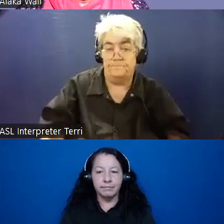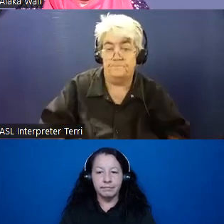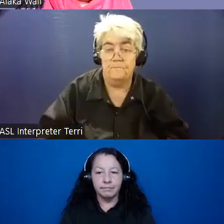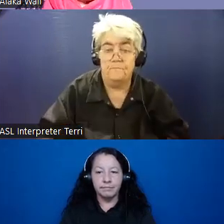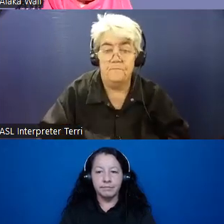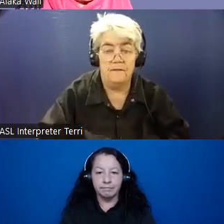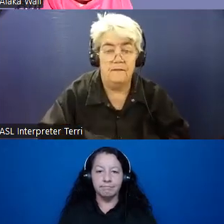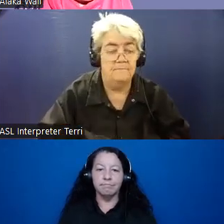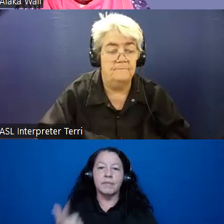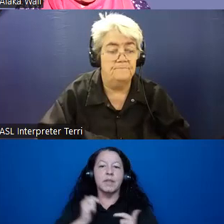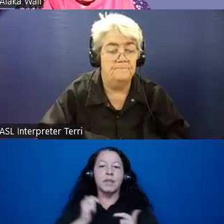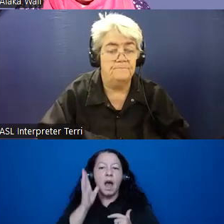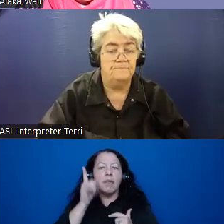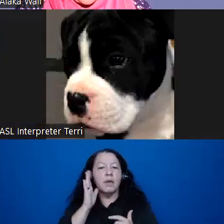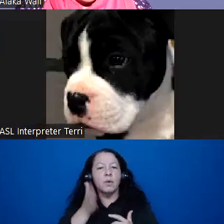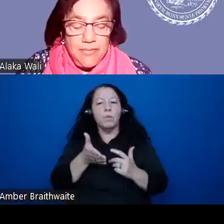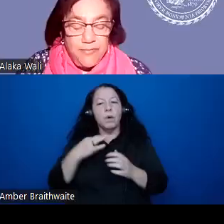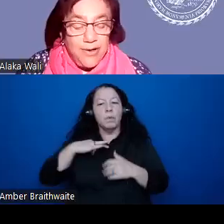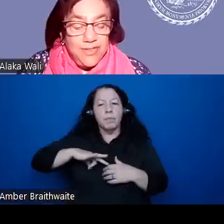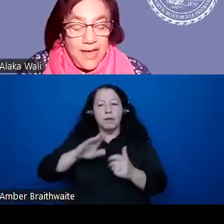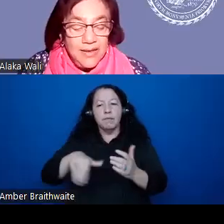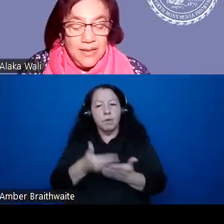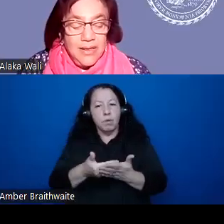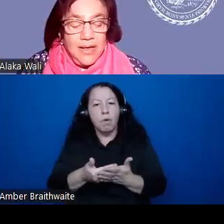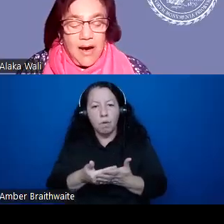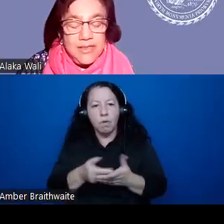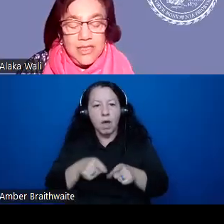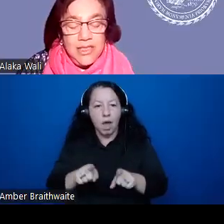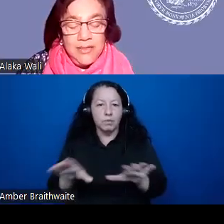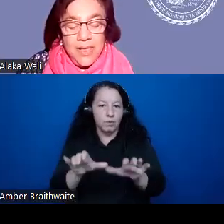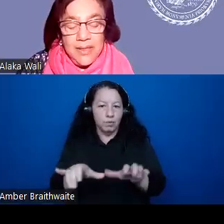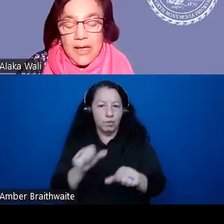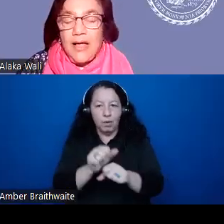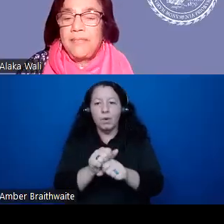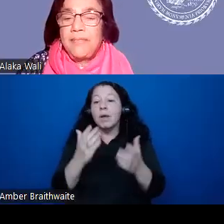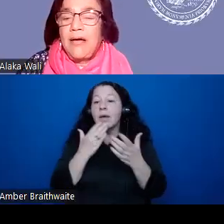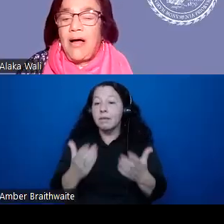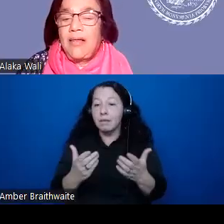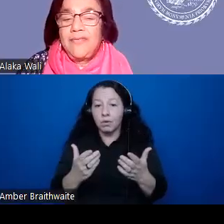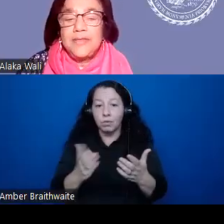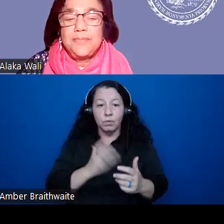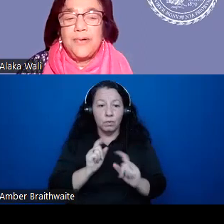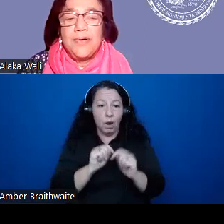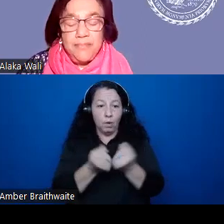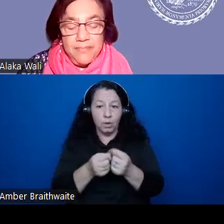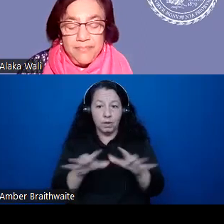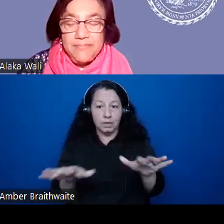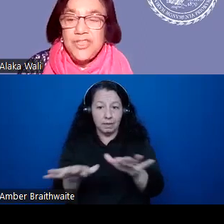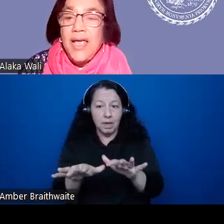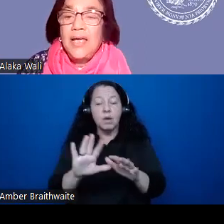benefit everyone as we do that. So I want to thank our team, and all of us